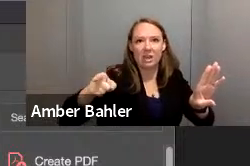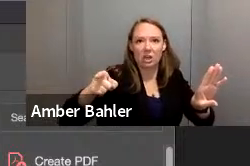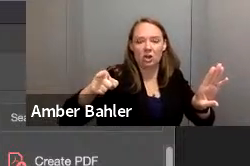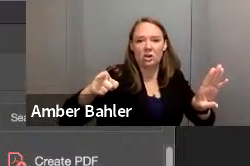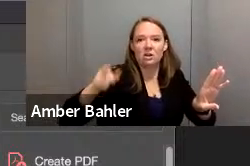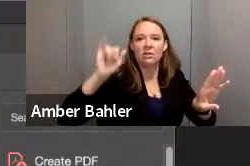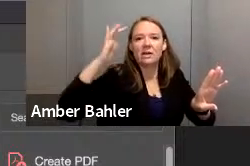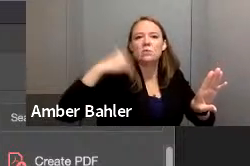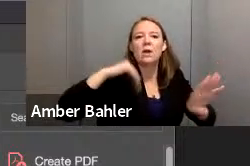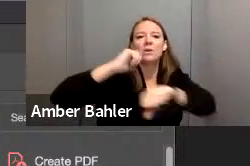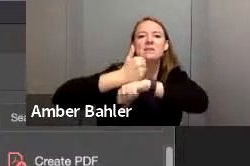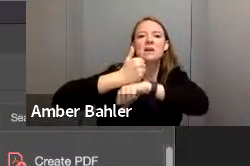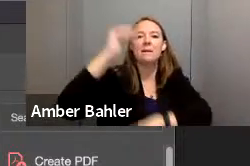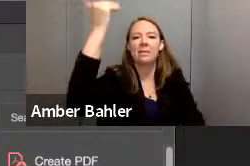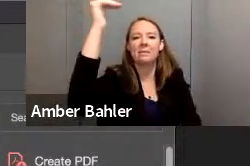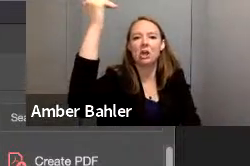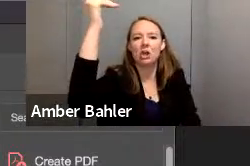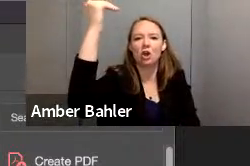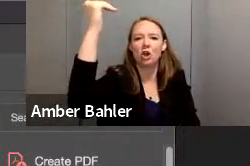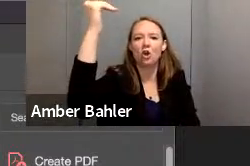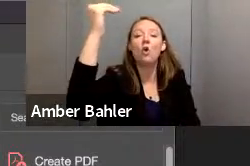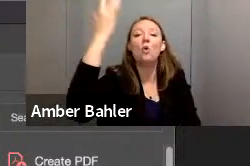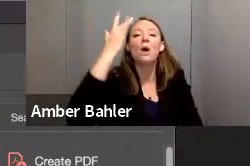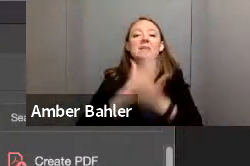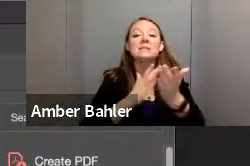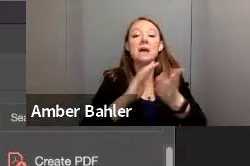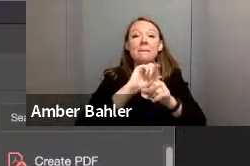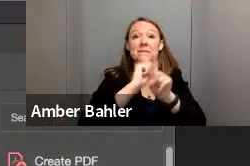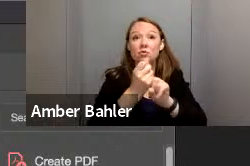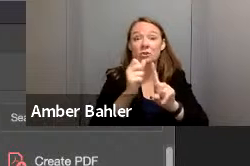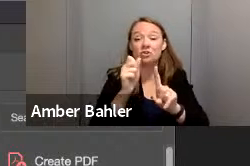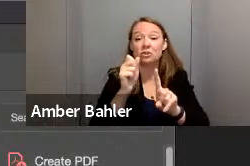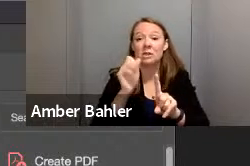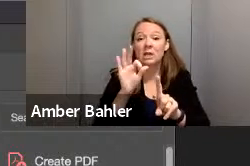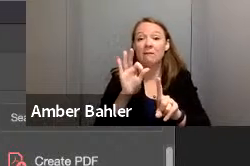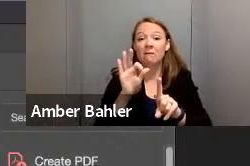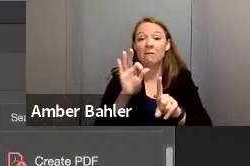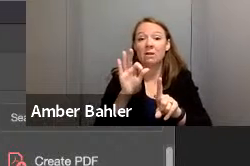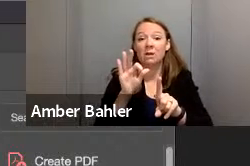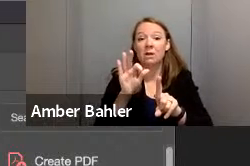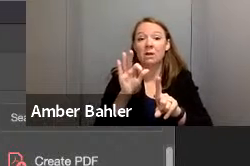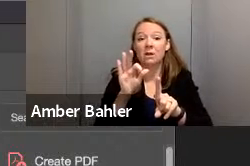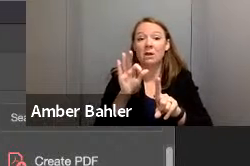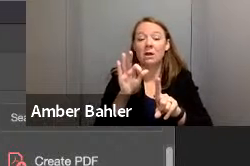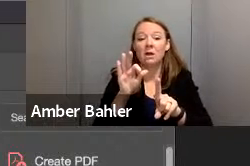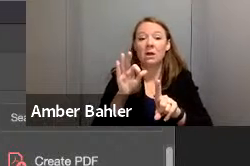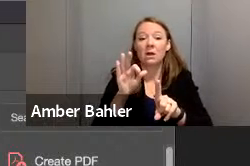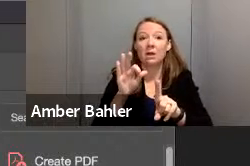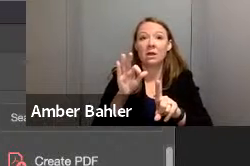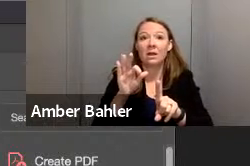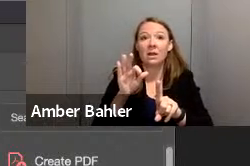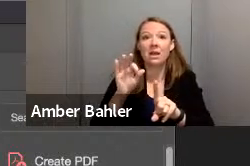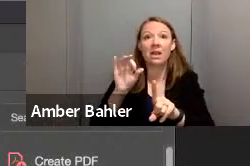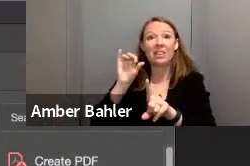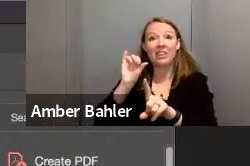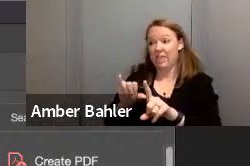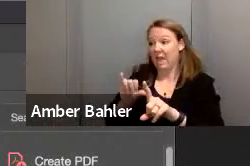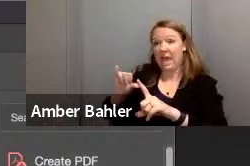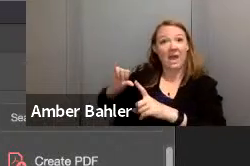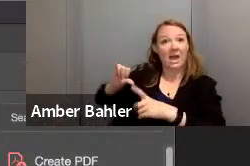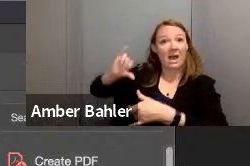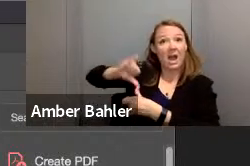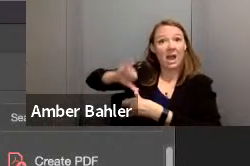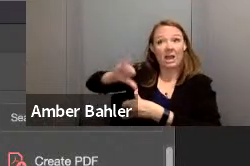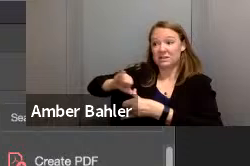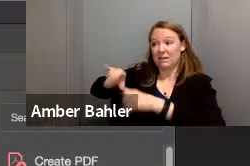are putting that mirror up there, because in some cases, if you're below the height of that attenuator, maybe someone